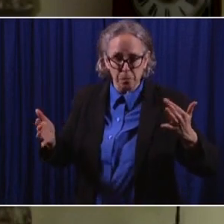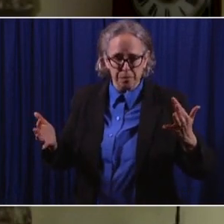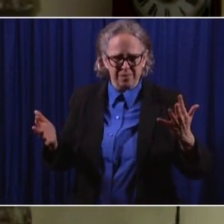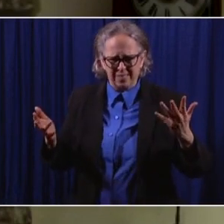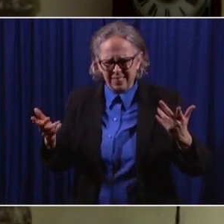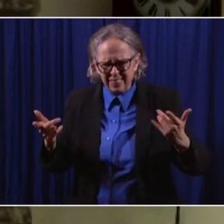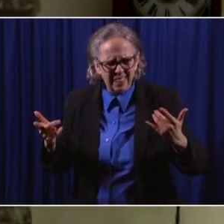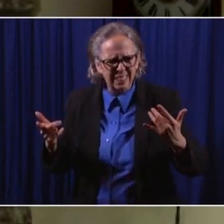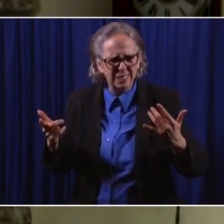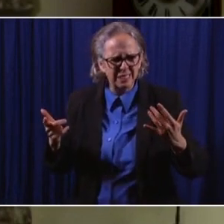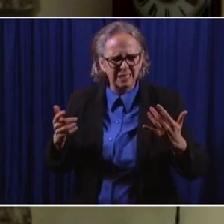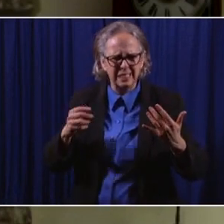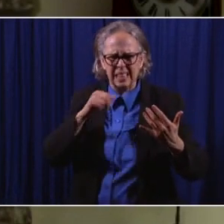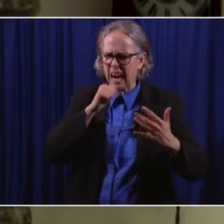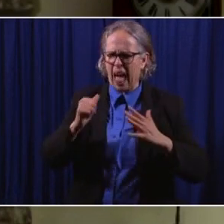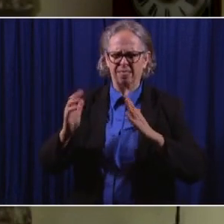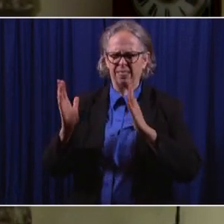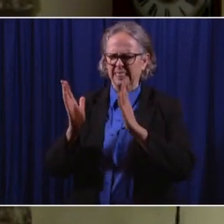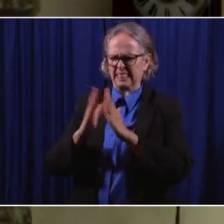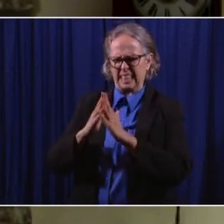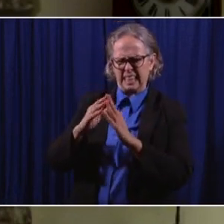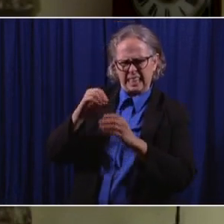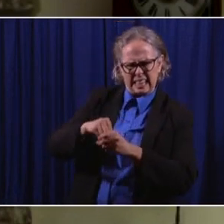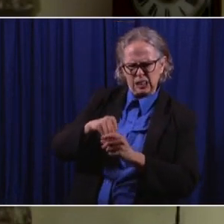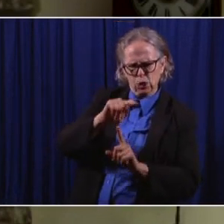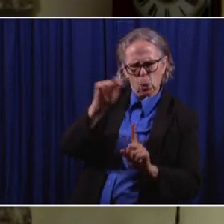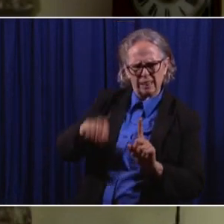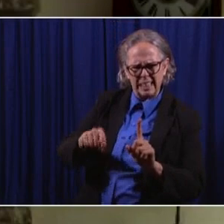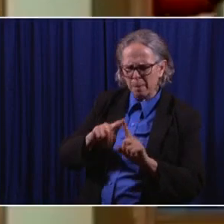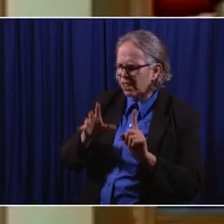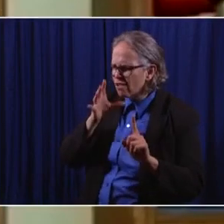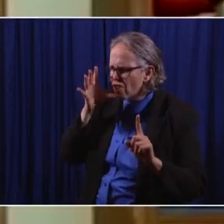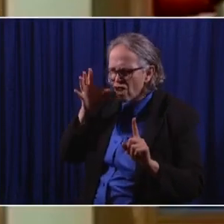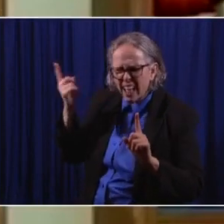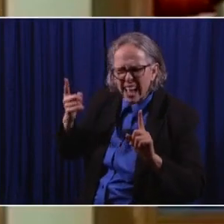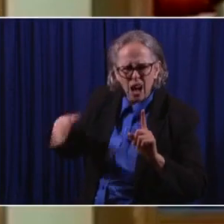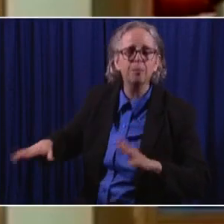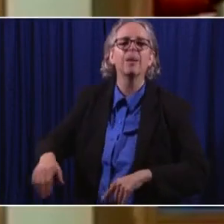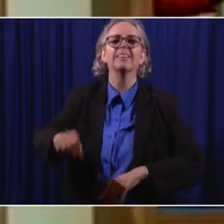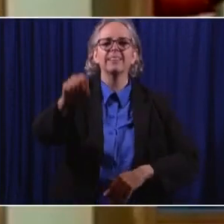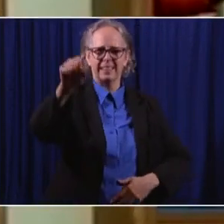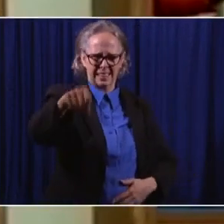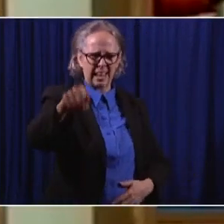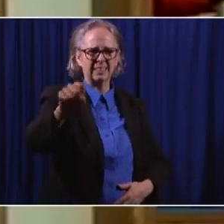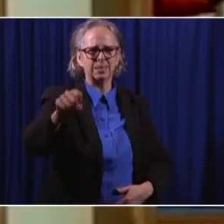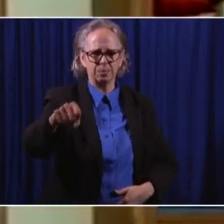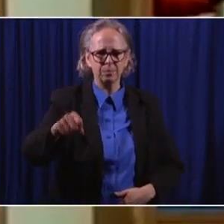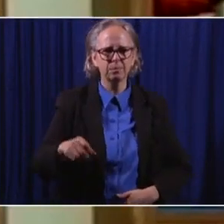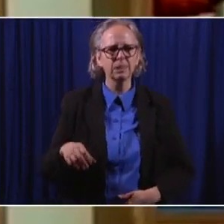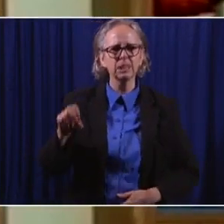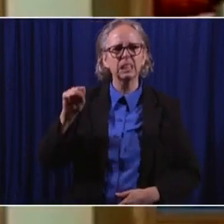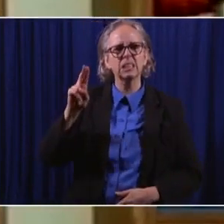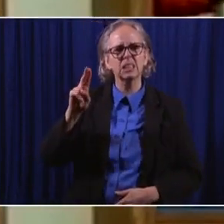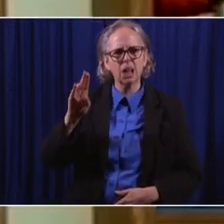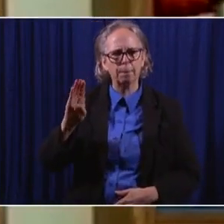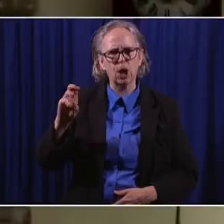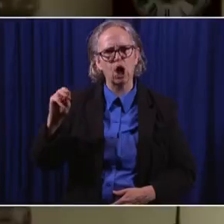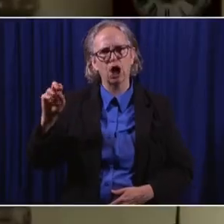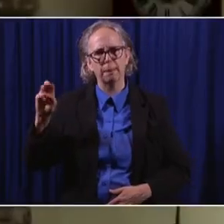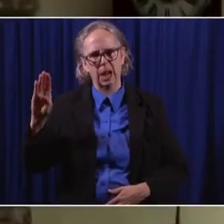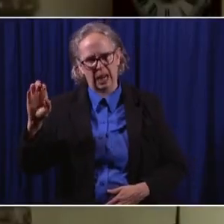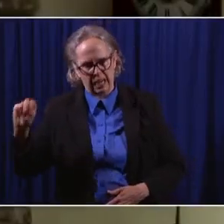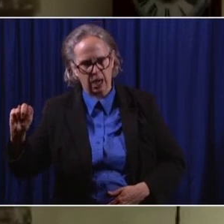the city of Toledo. Is that correct? That's correct. It was in the suburb of Oregon. Okay, very